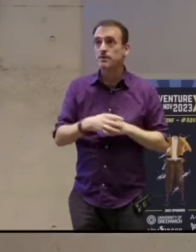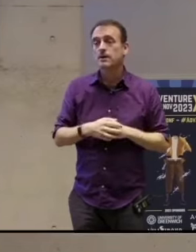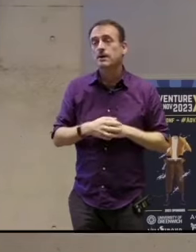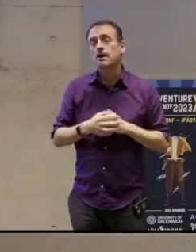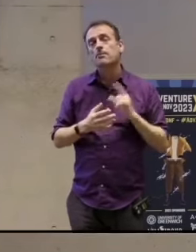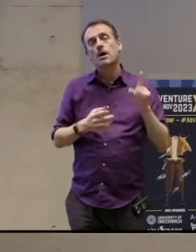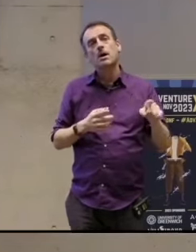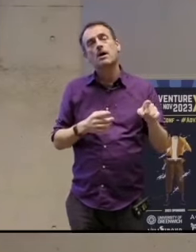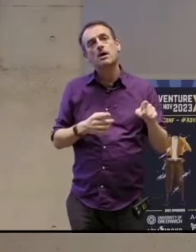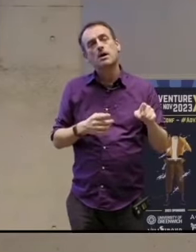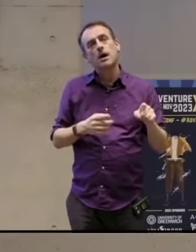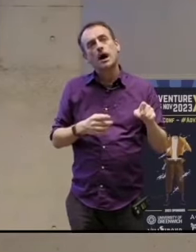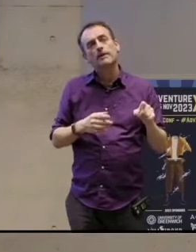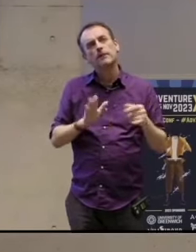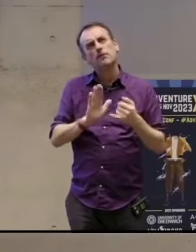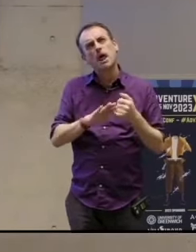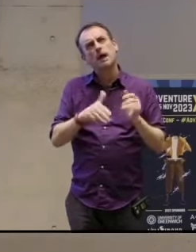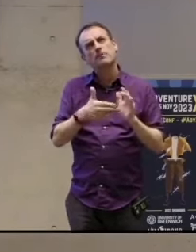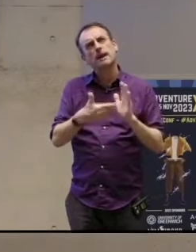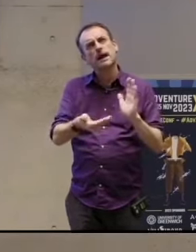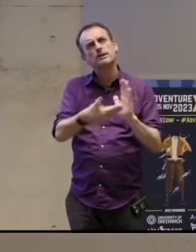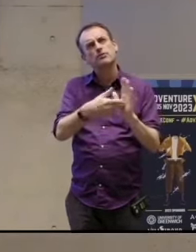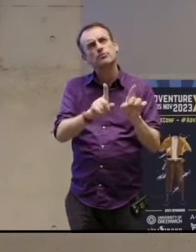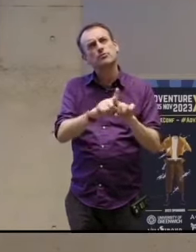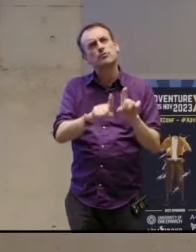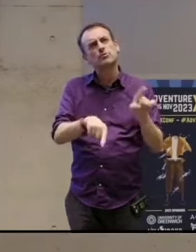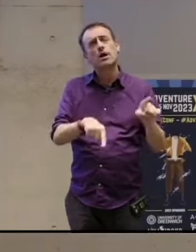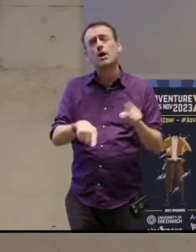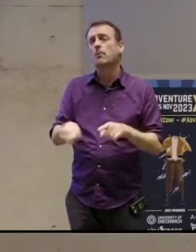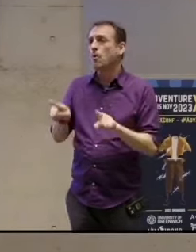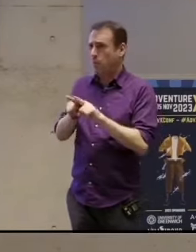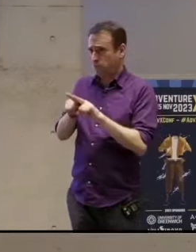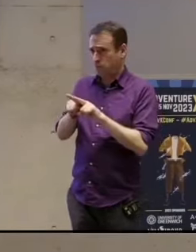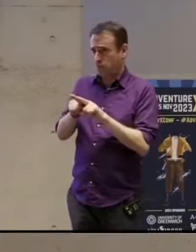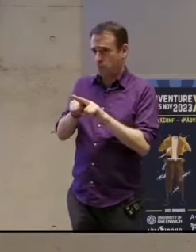memory. But then we had,